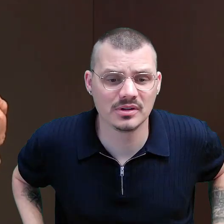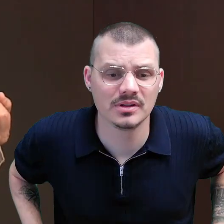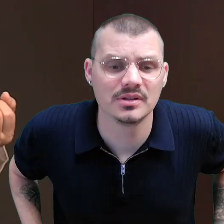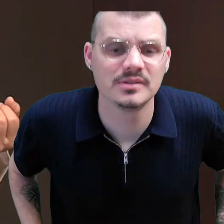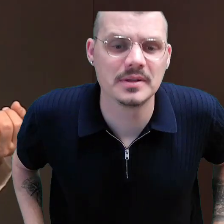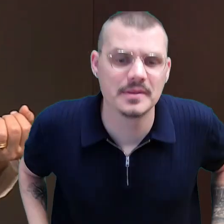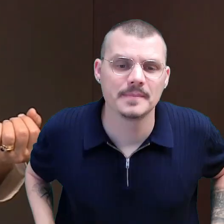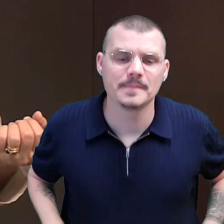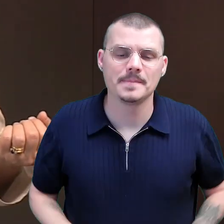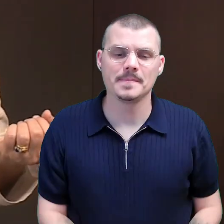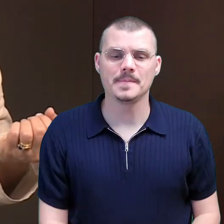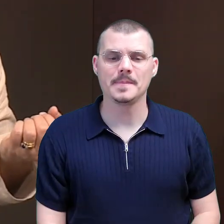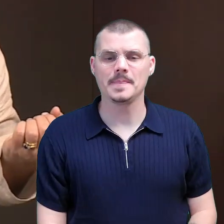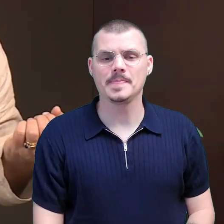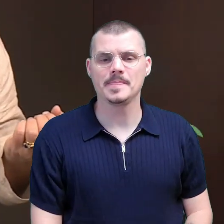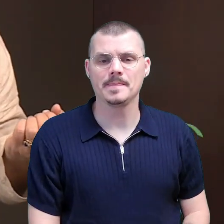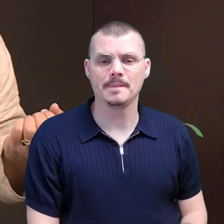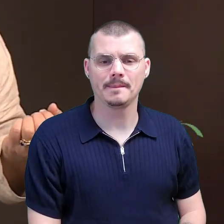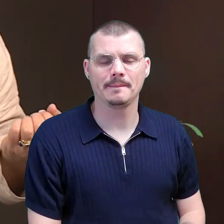right? And